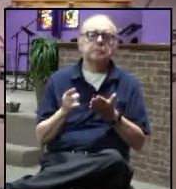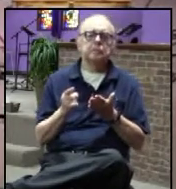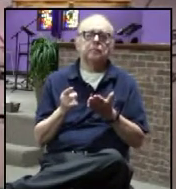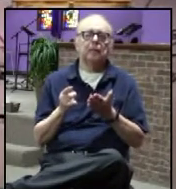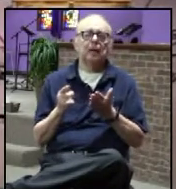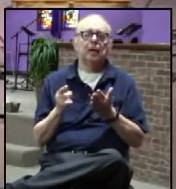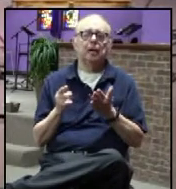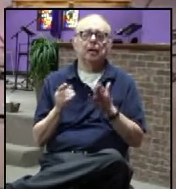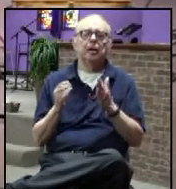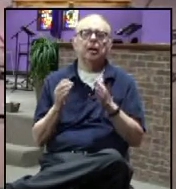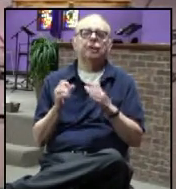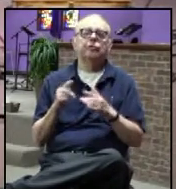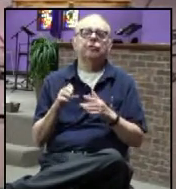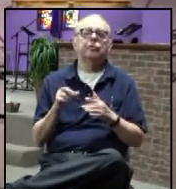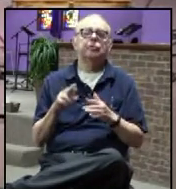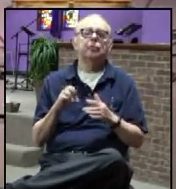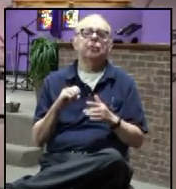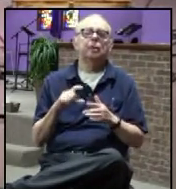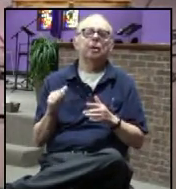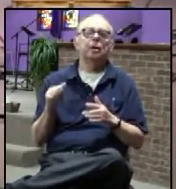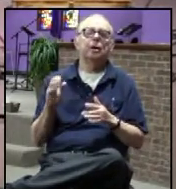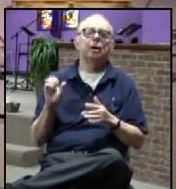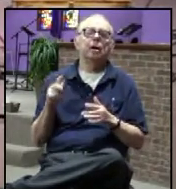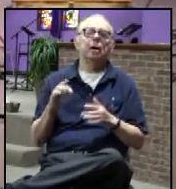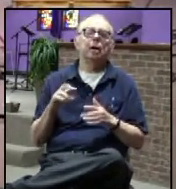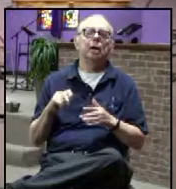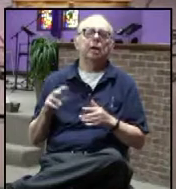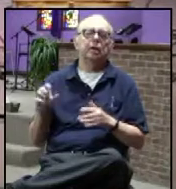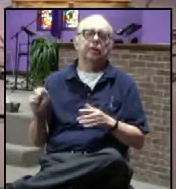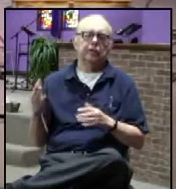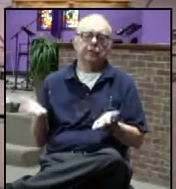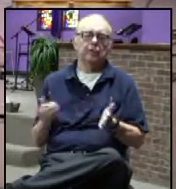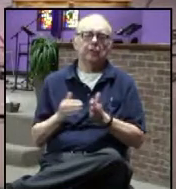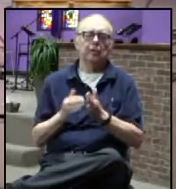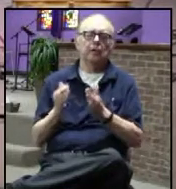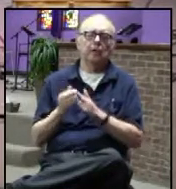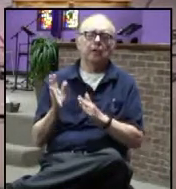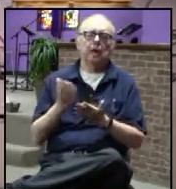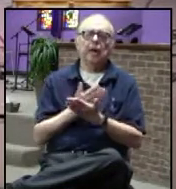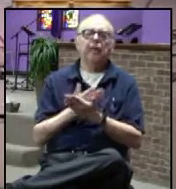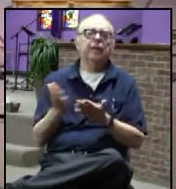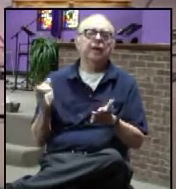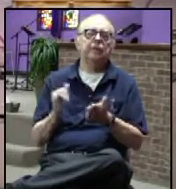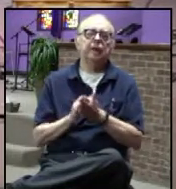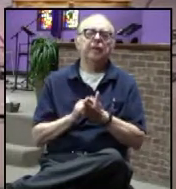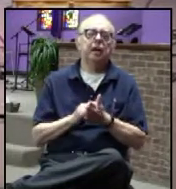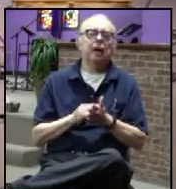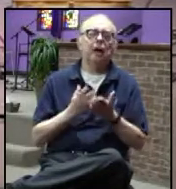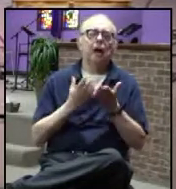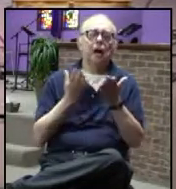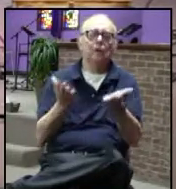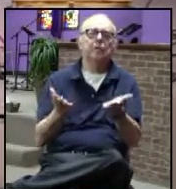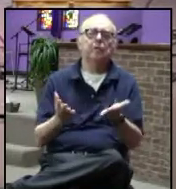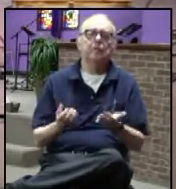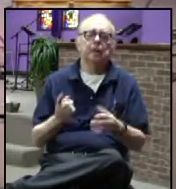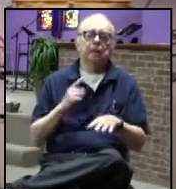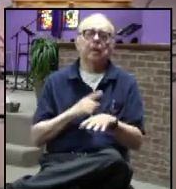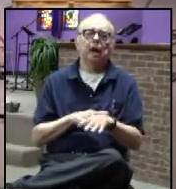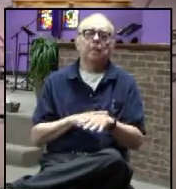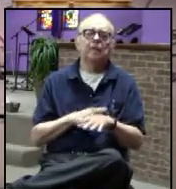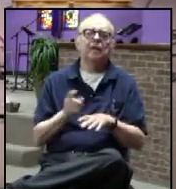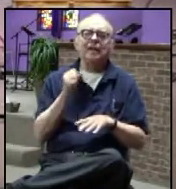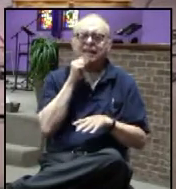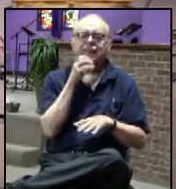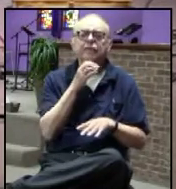know about Central Connections in Middletown and the things that they offer a lot of times to